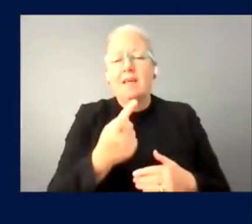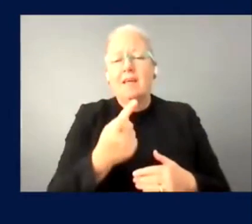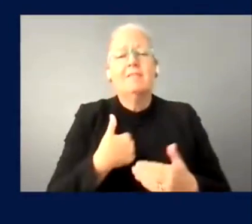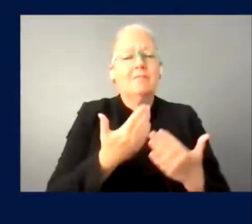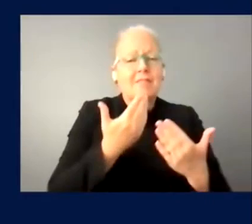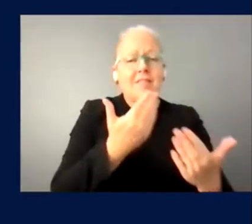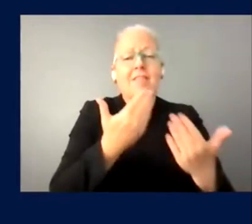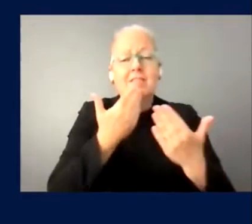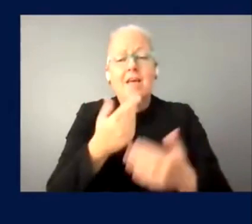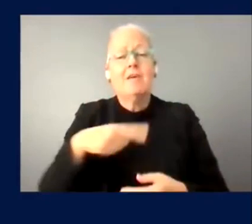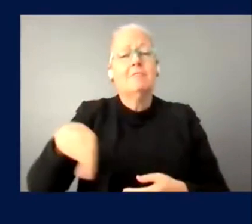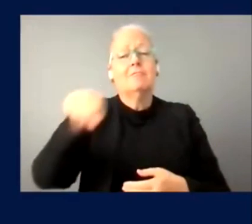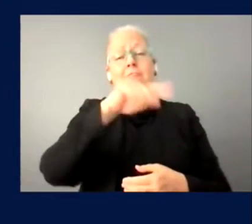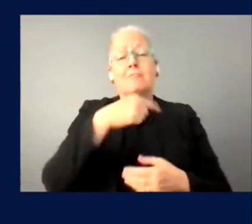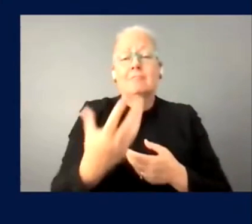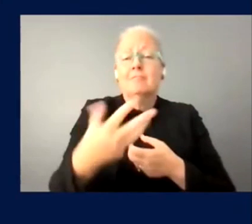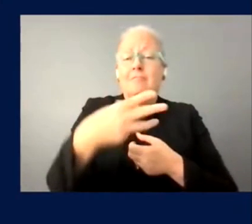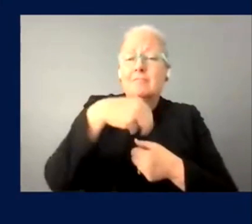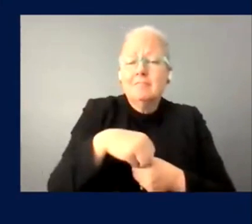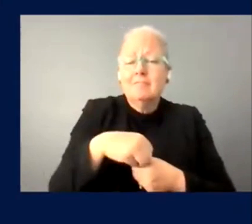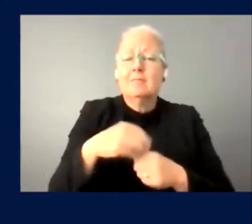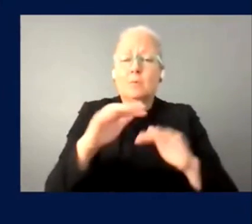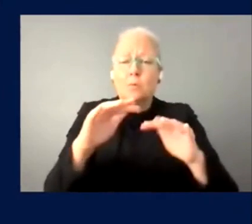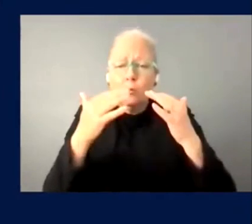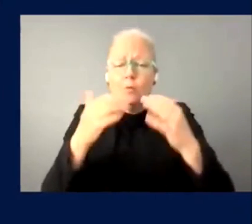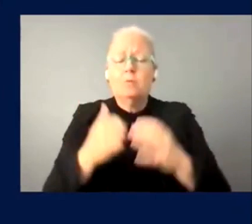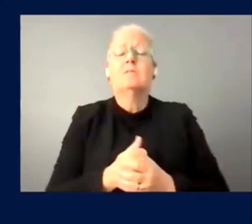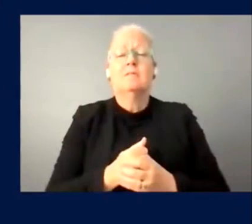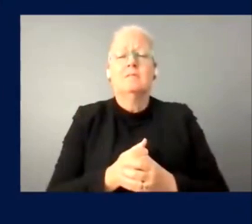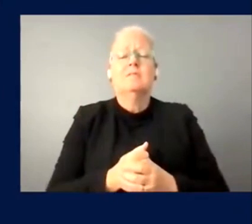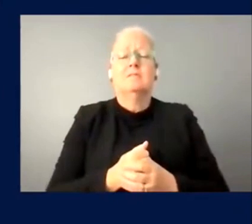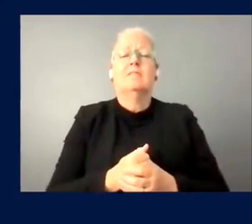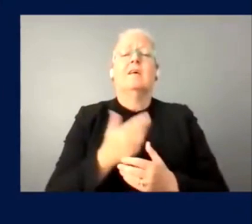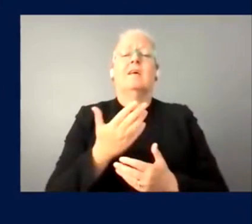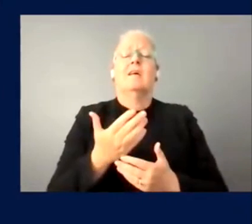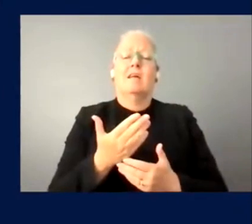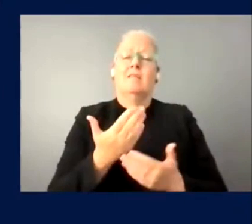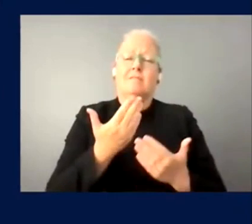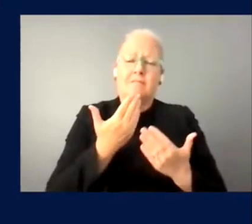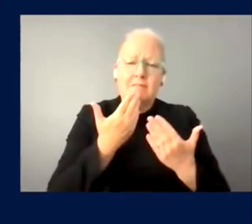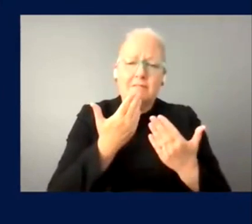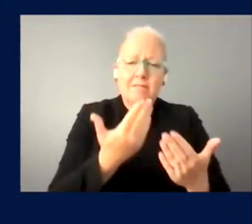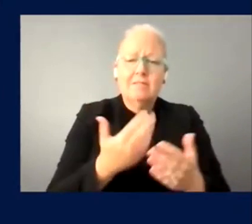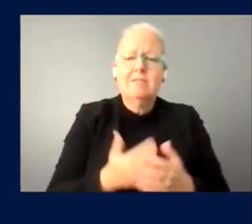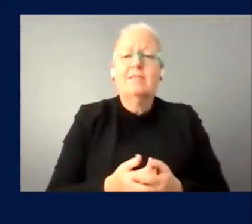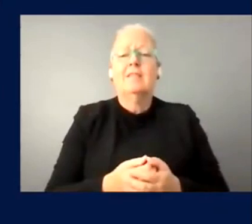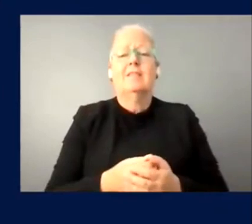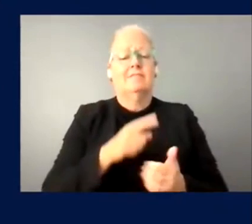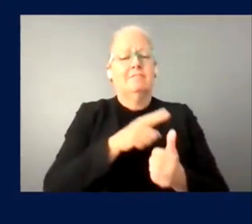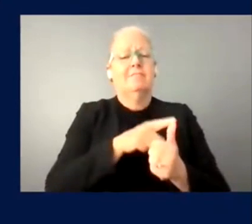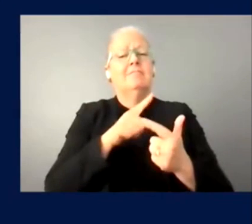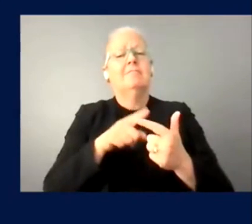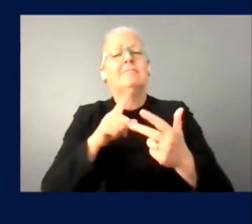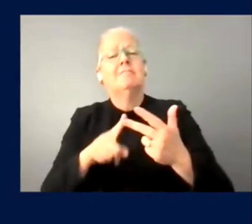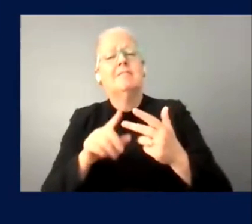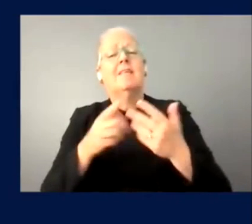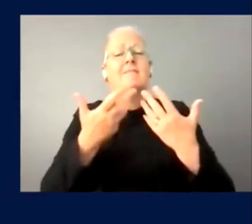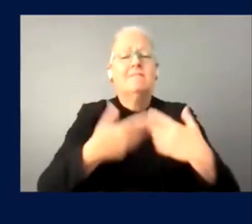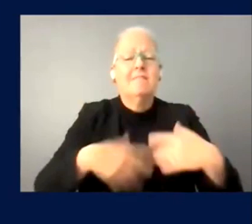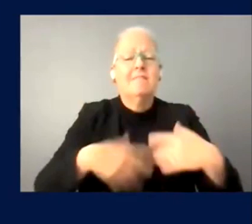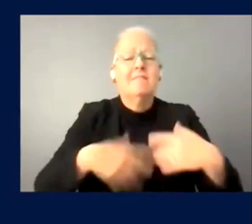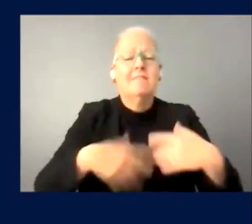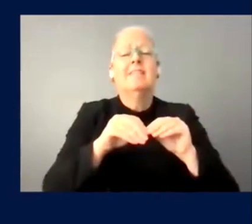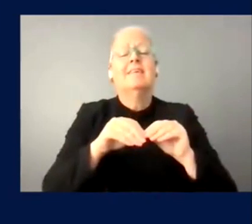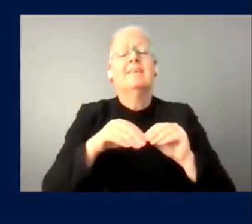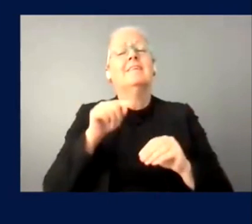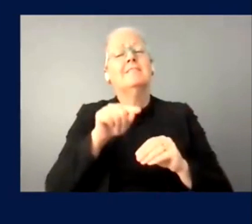and a massive thank you to Faker, Yanis, Paul and their families for taking part in the Matchday